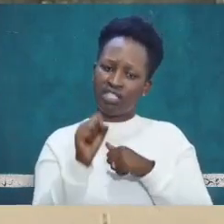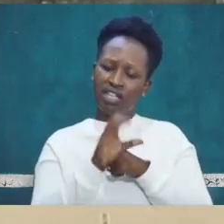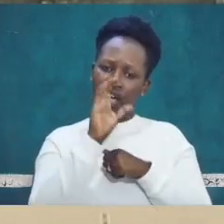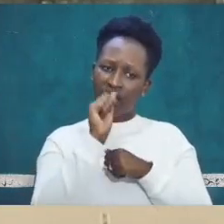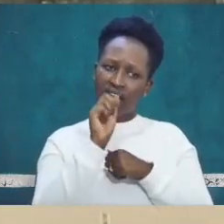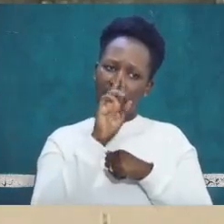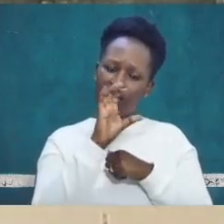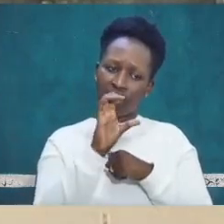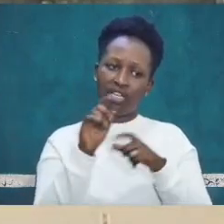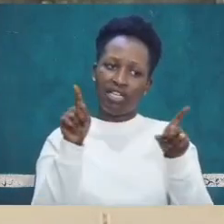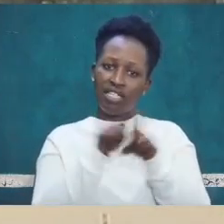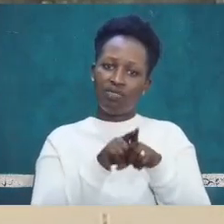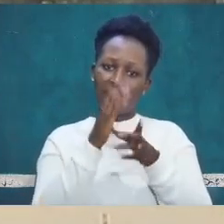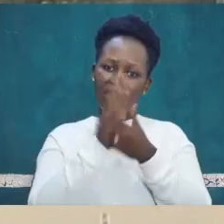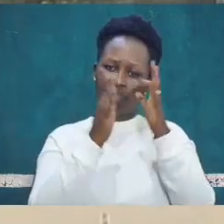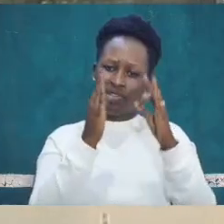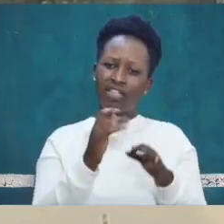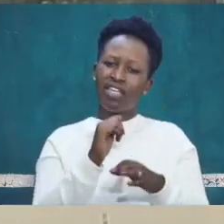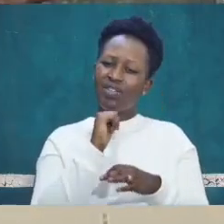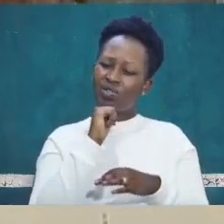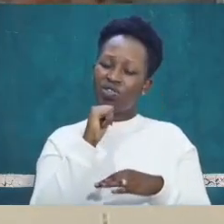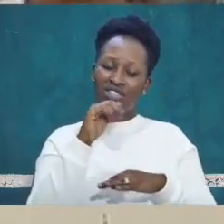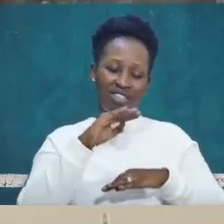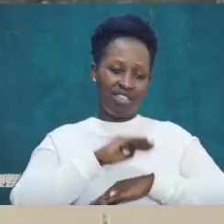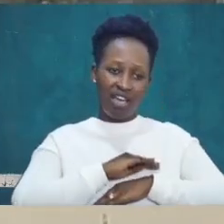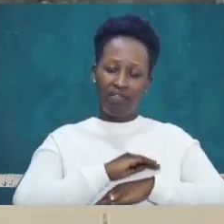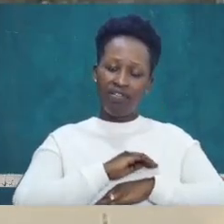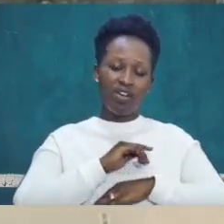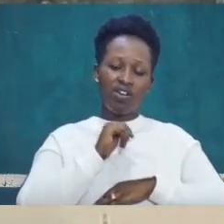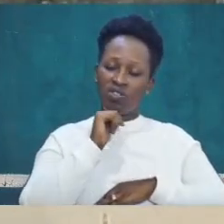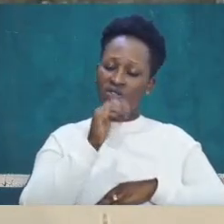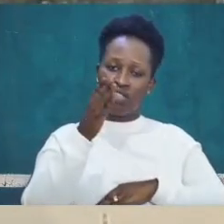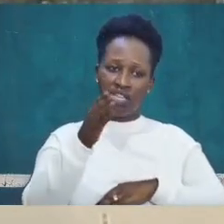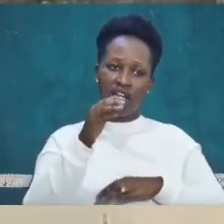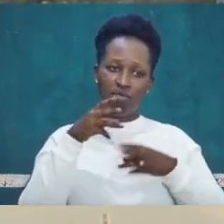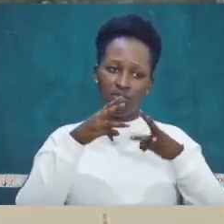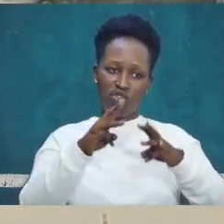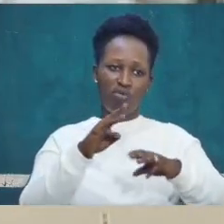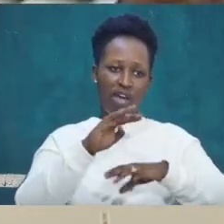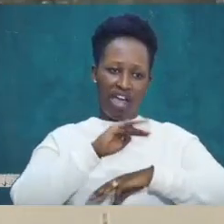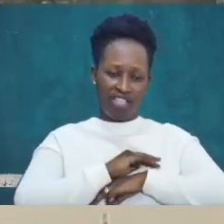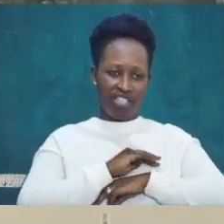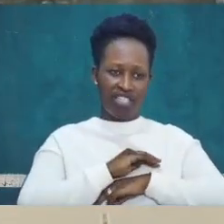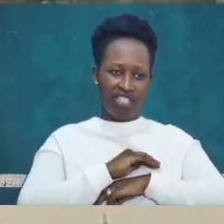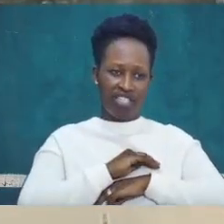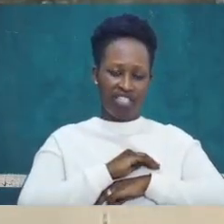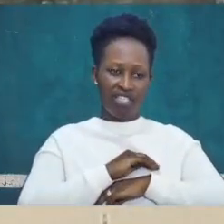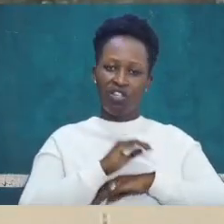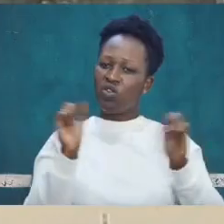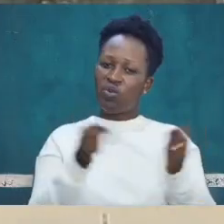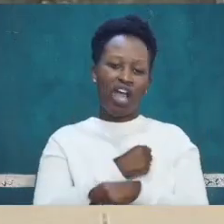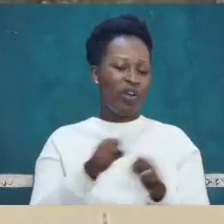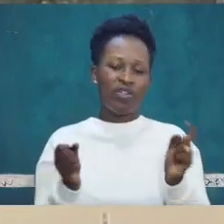it is something that is not enough, that is not there in abundance, and therefore it is scarce, you cannot easily